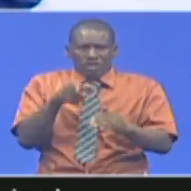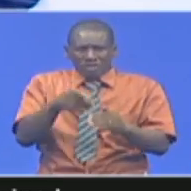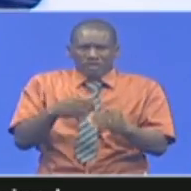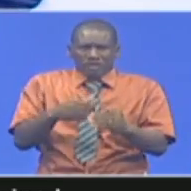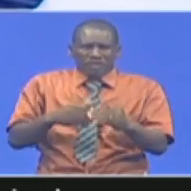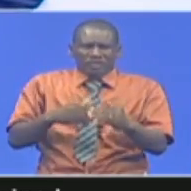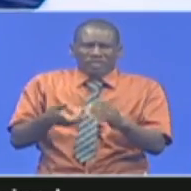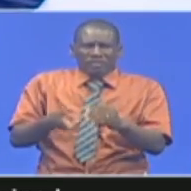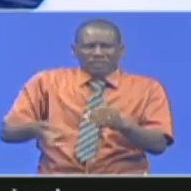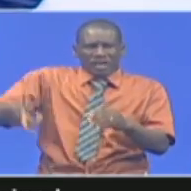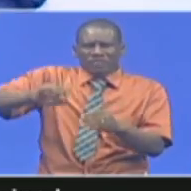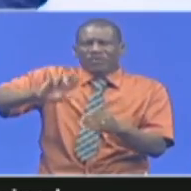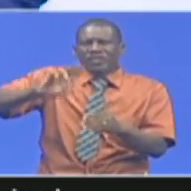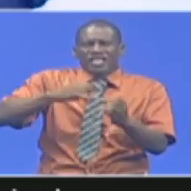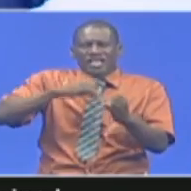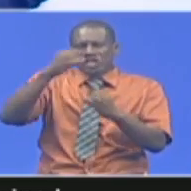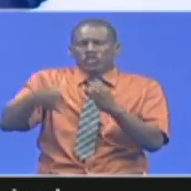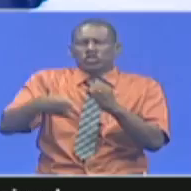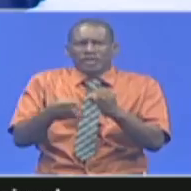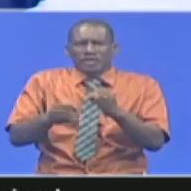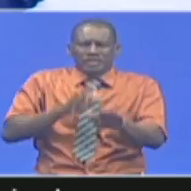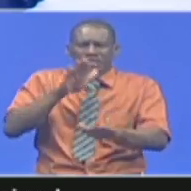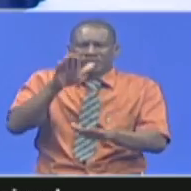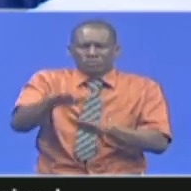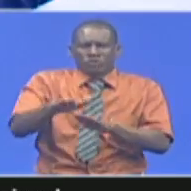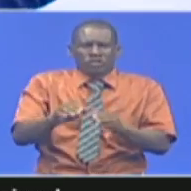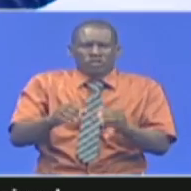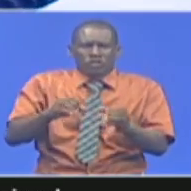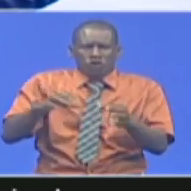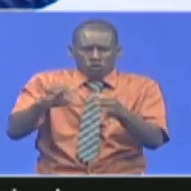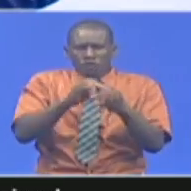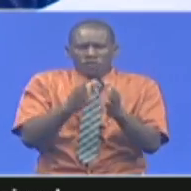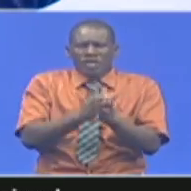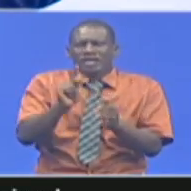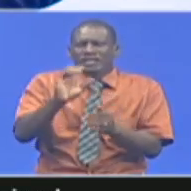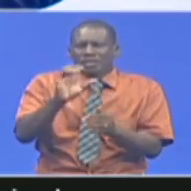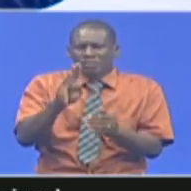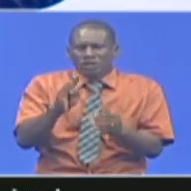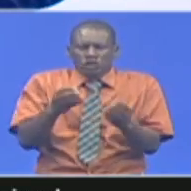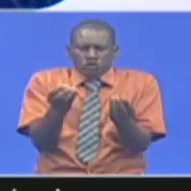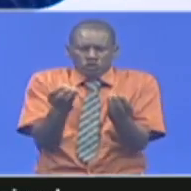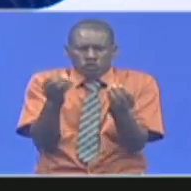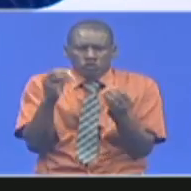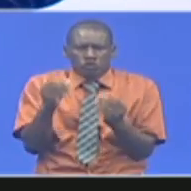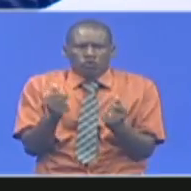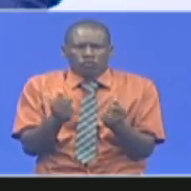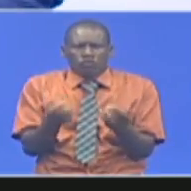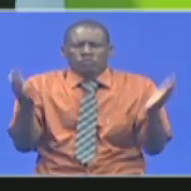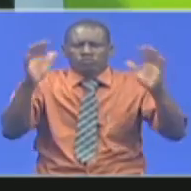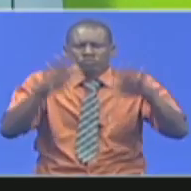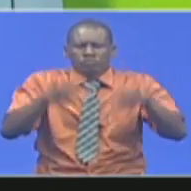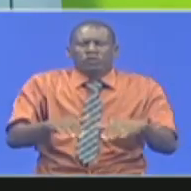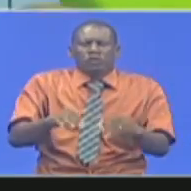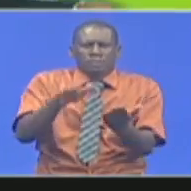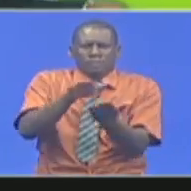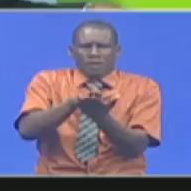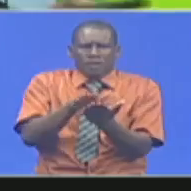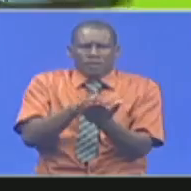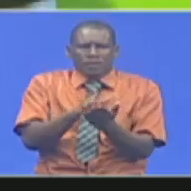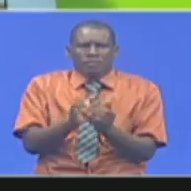Kenya Insurance Deposit Corporation, that's KDIC, and KCB Bank towards resolution of the collapsed lender.